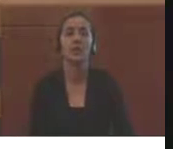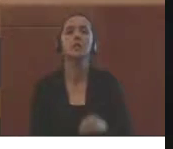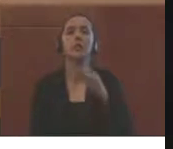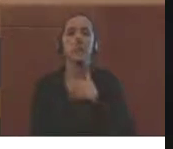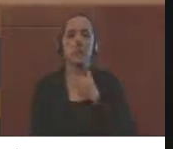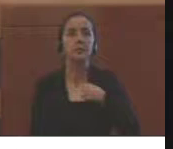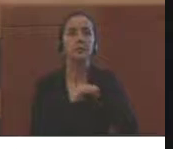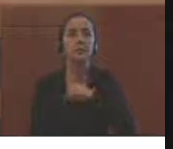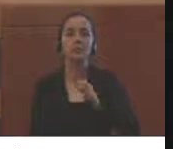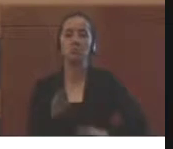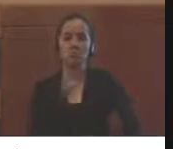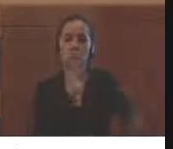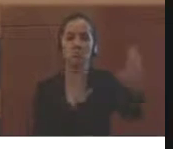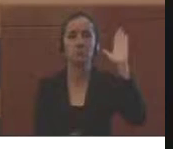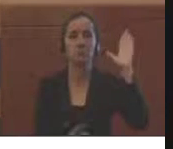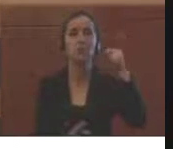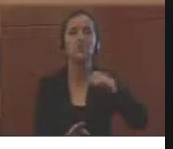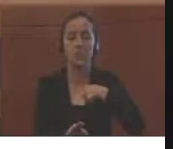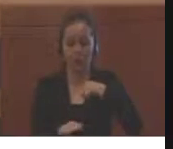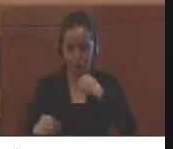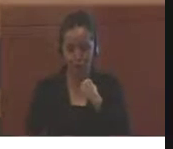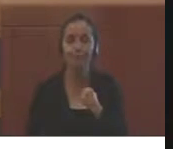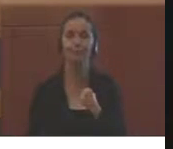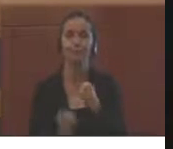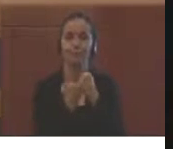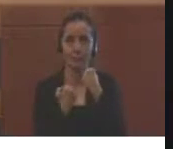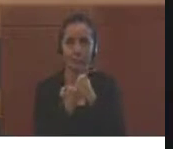12. Express our commitment to contribute to the